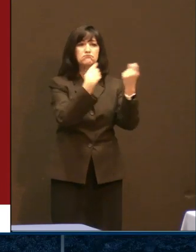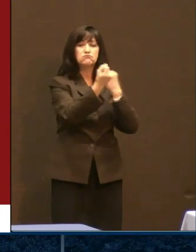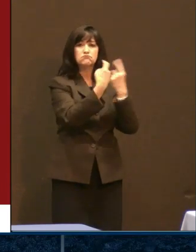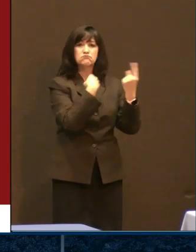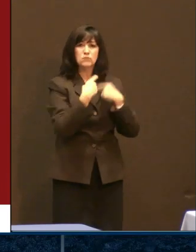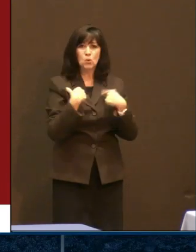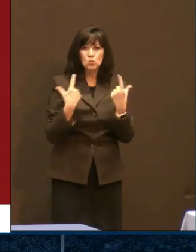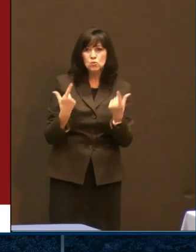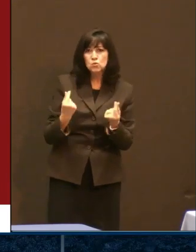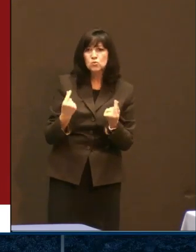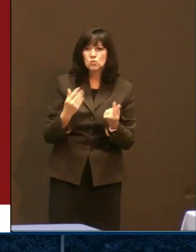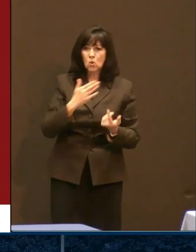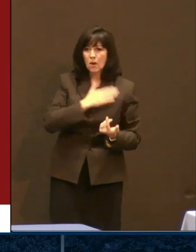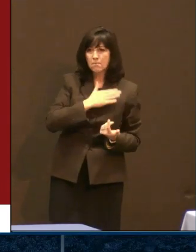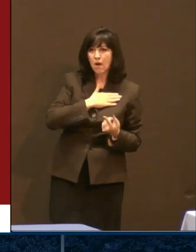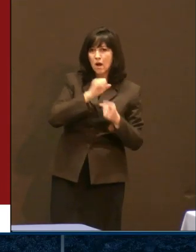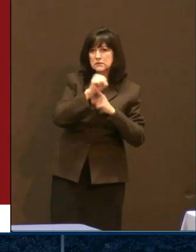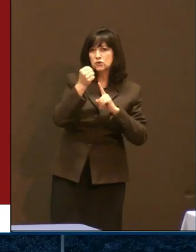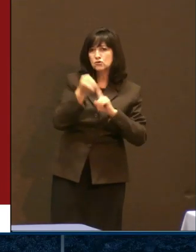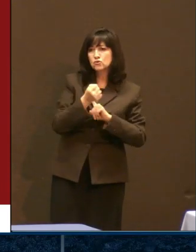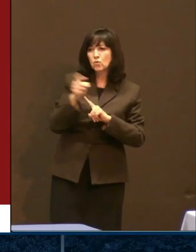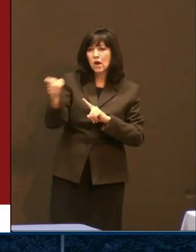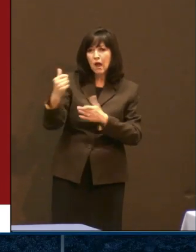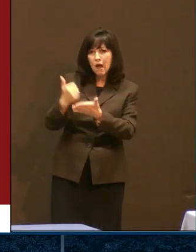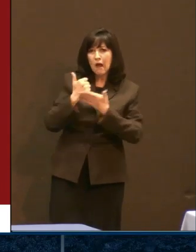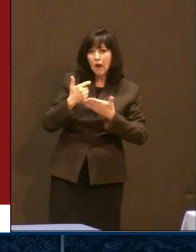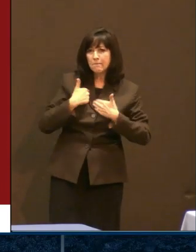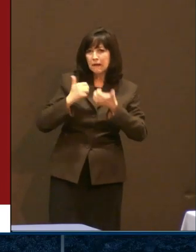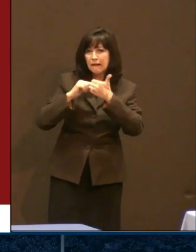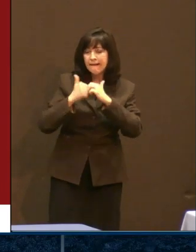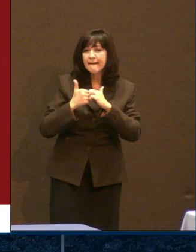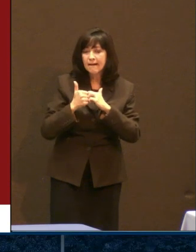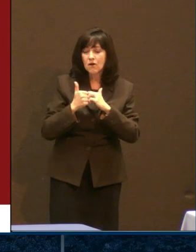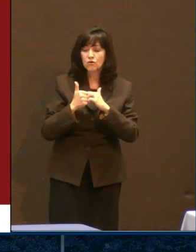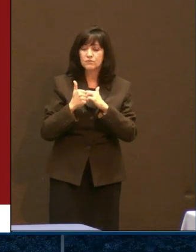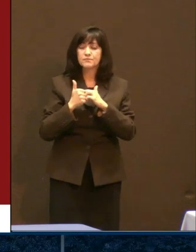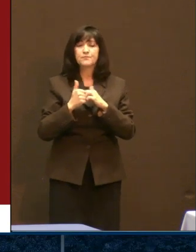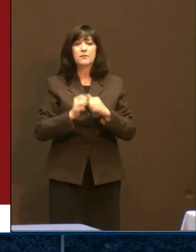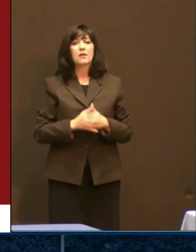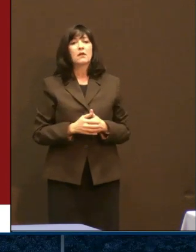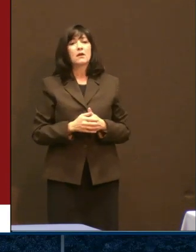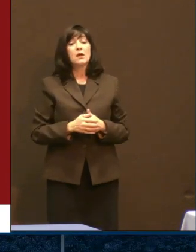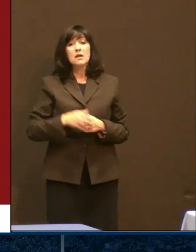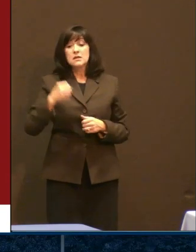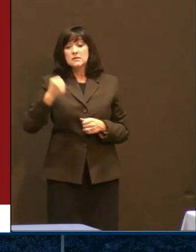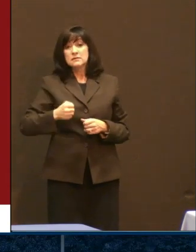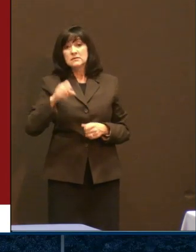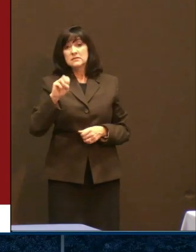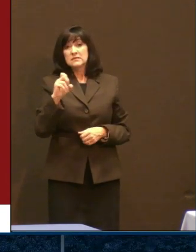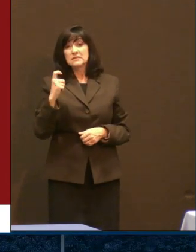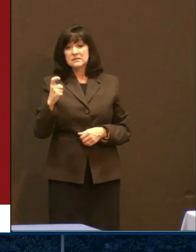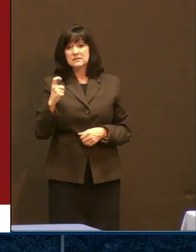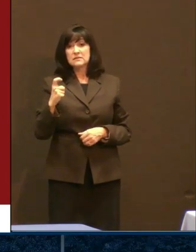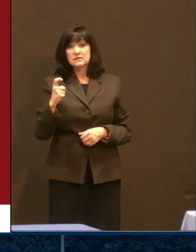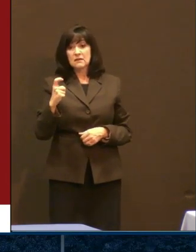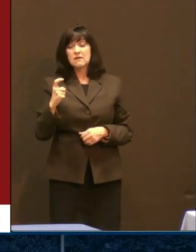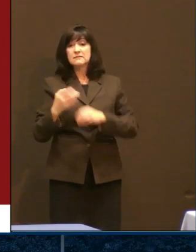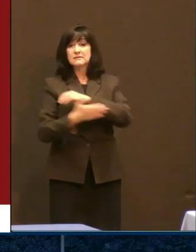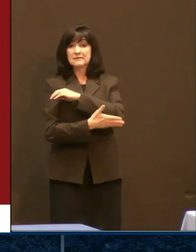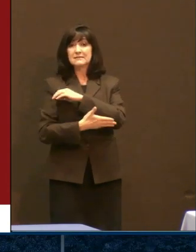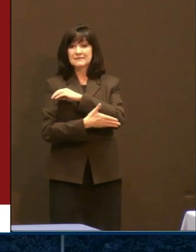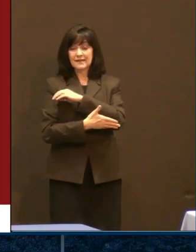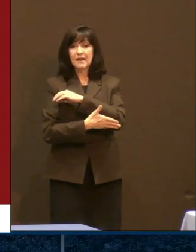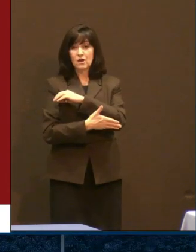to our outreach to the issues in Sussex County. Below us in the Carville building